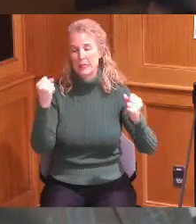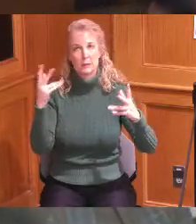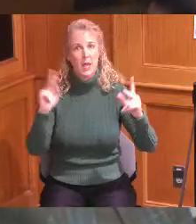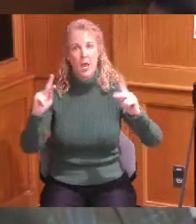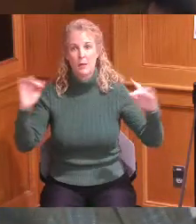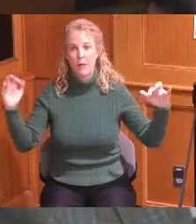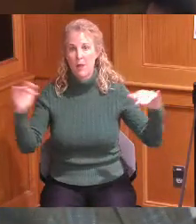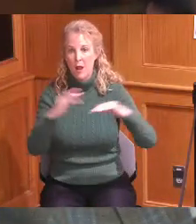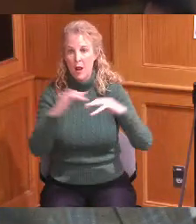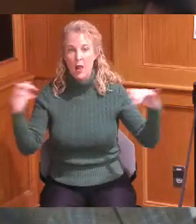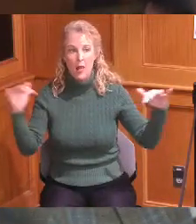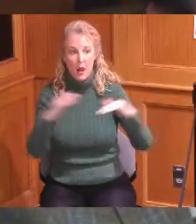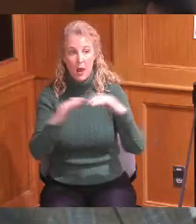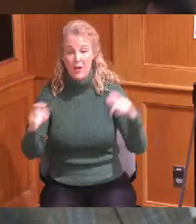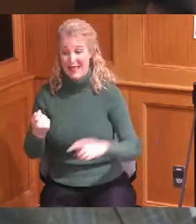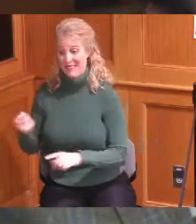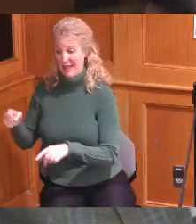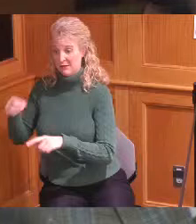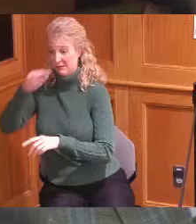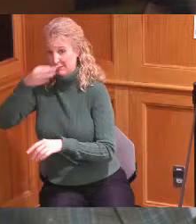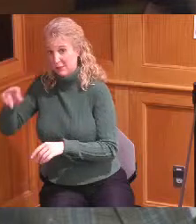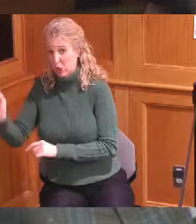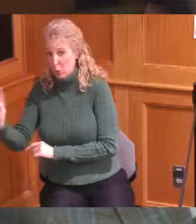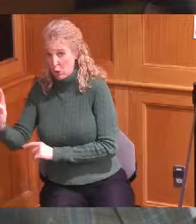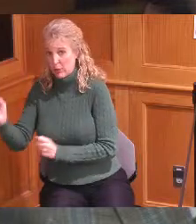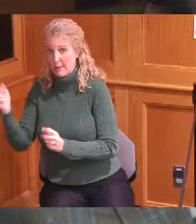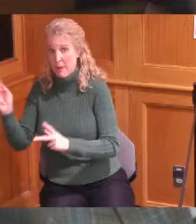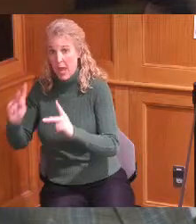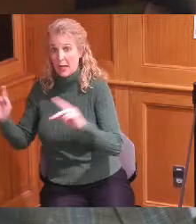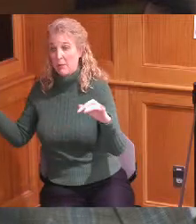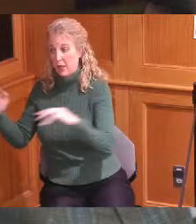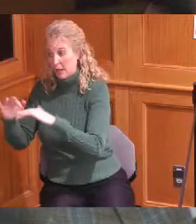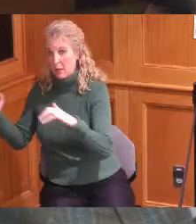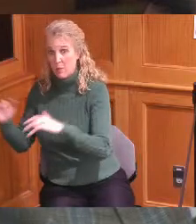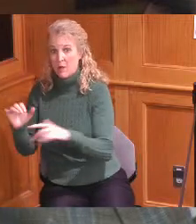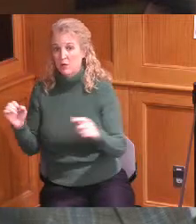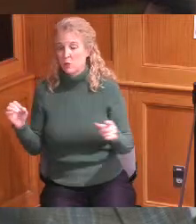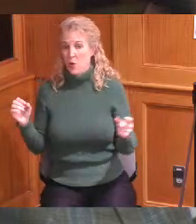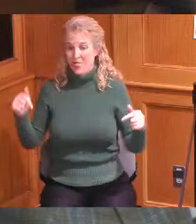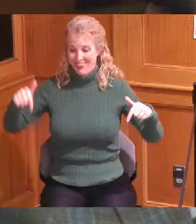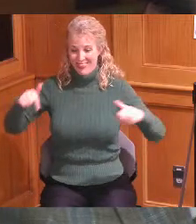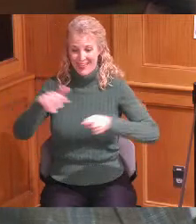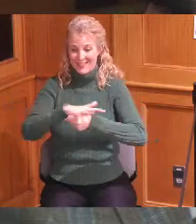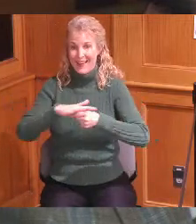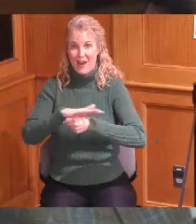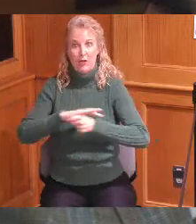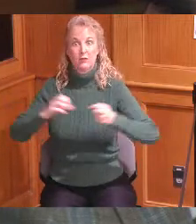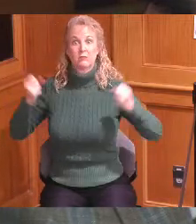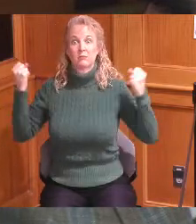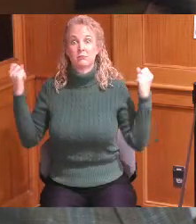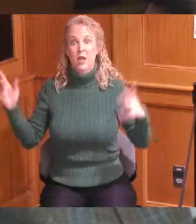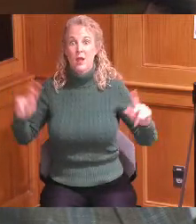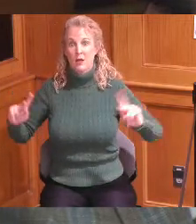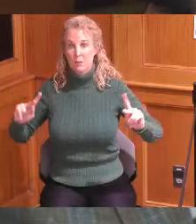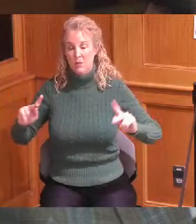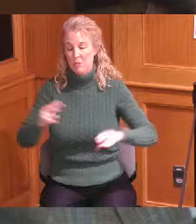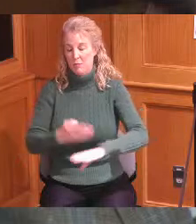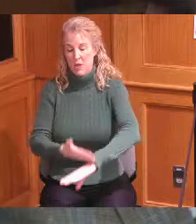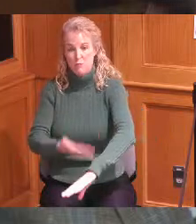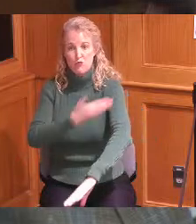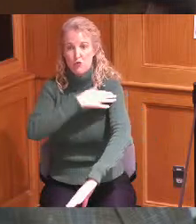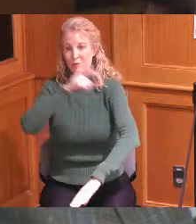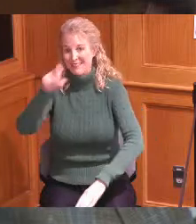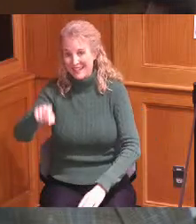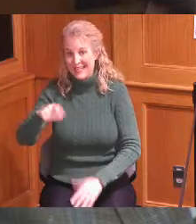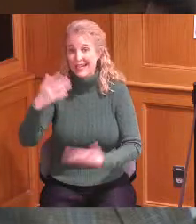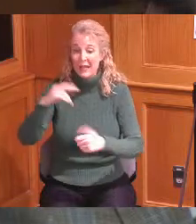people, and then you got Kroger's over here, that's lots of people. And so always there's room for improvement. And then we got tax